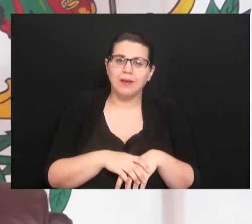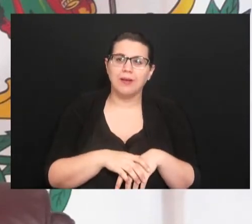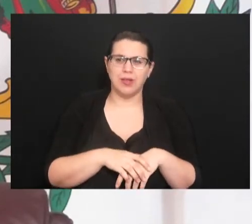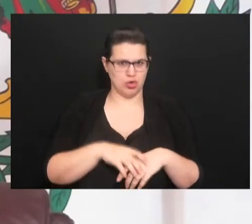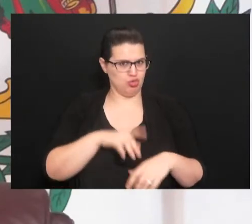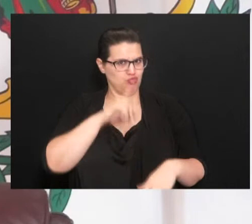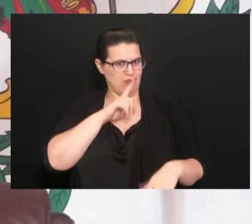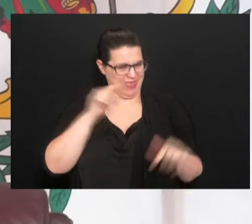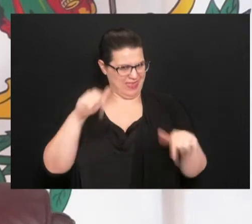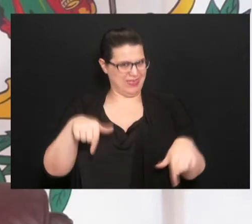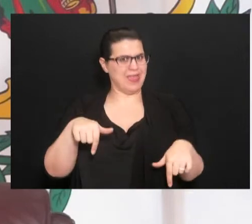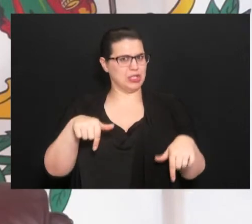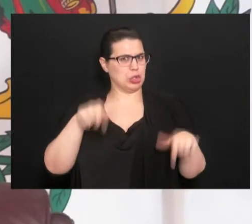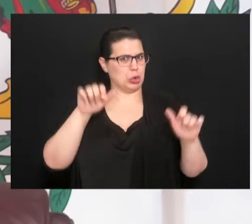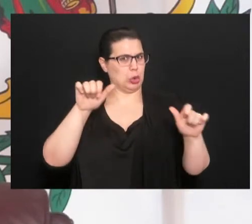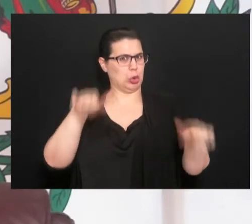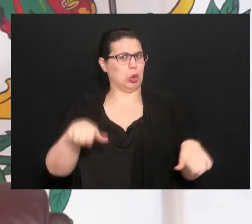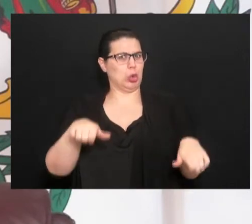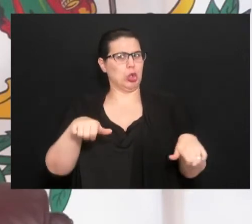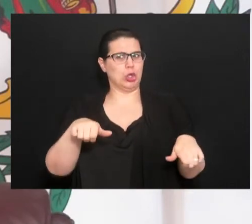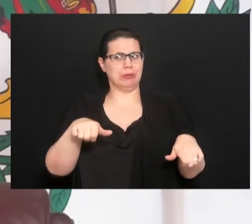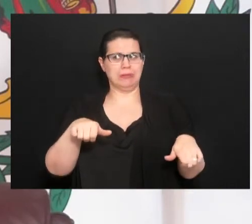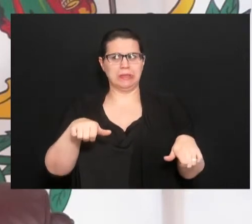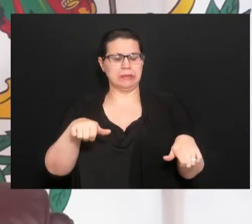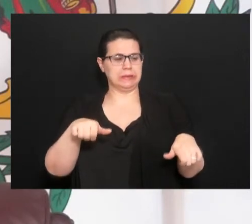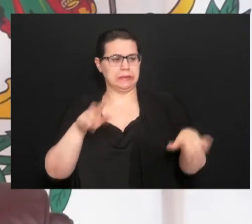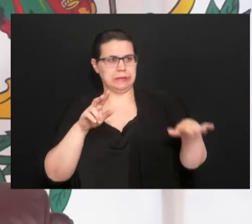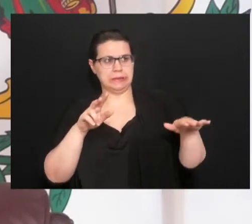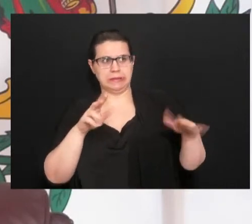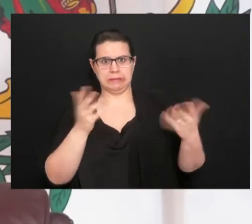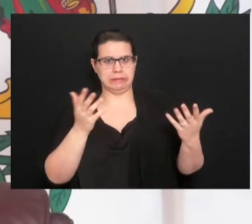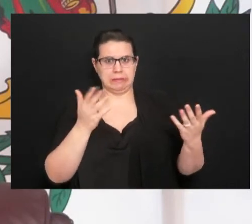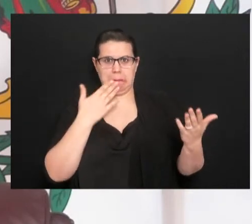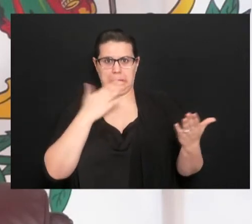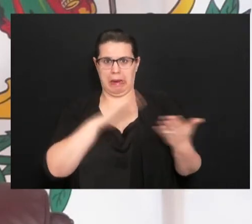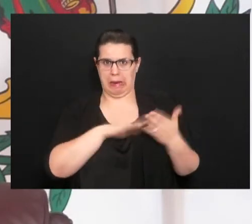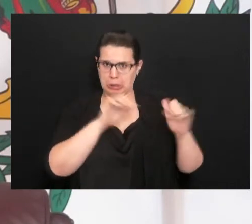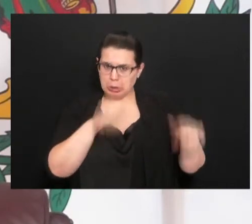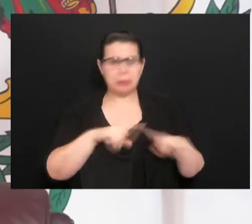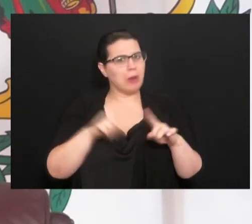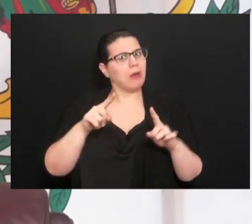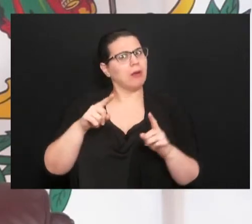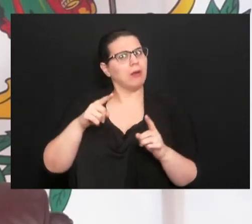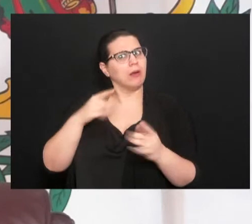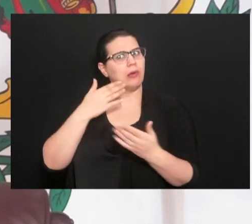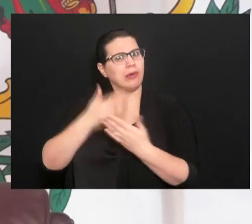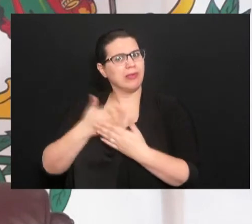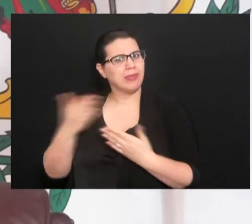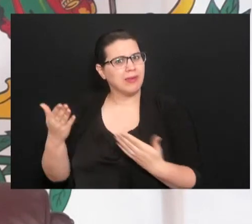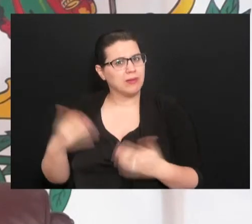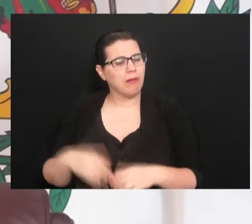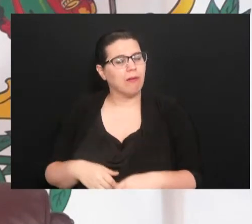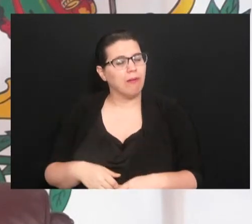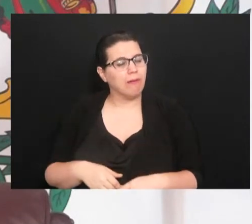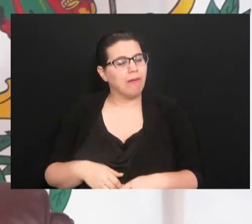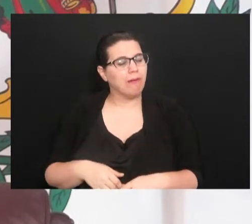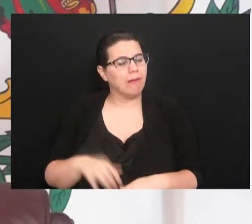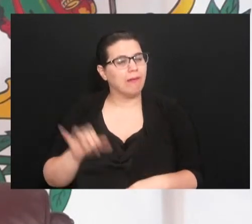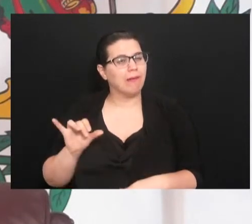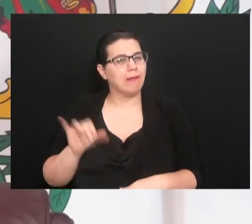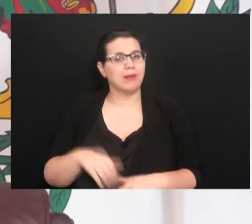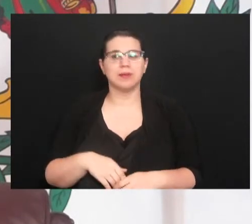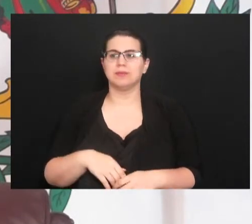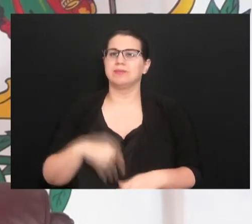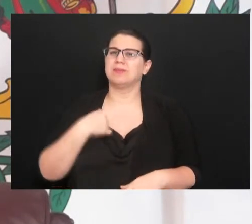surely have been looking at not so good stuff. So I really think that absolutely